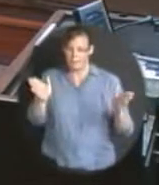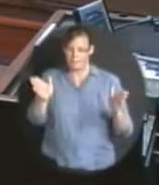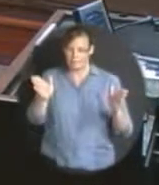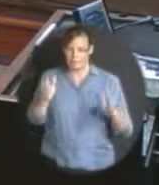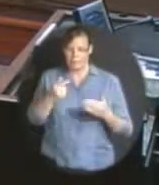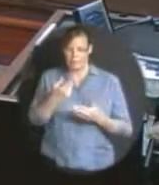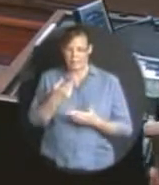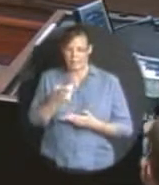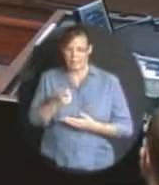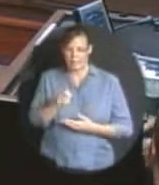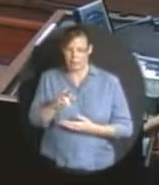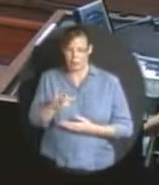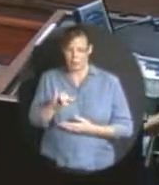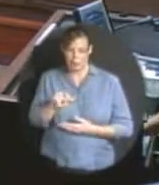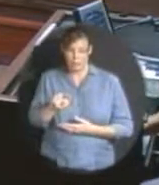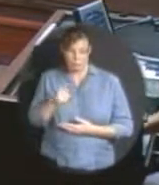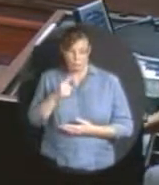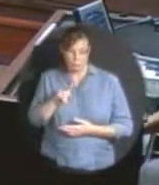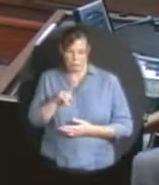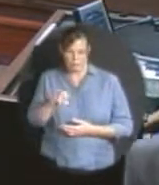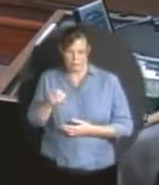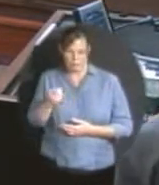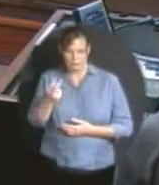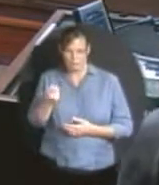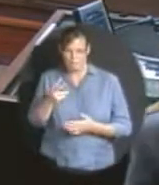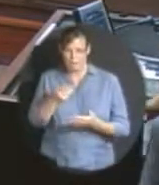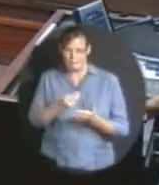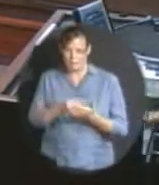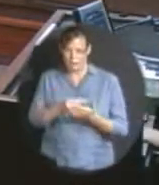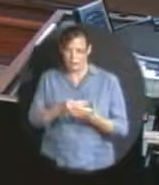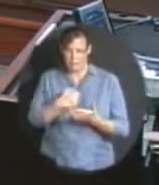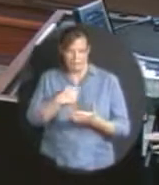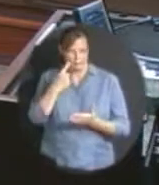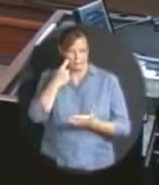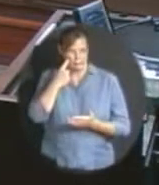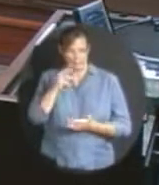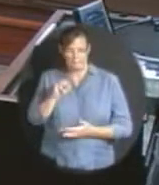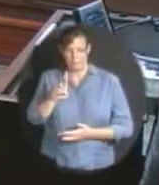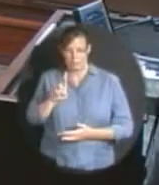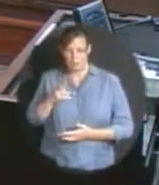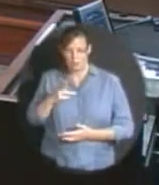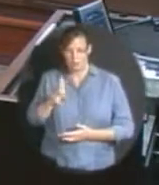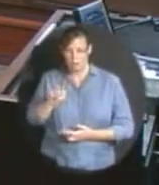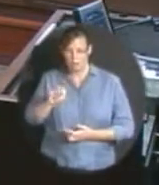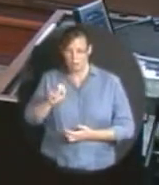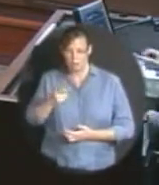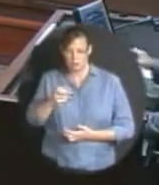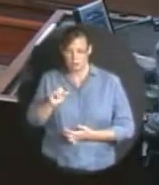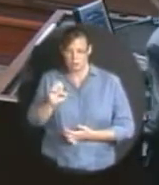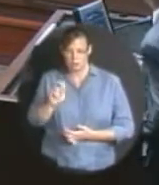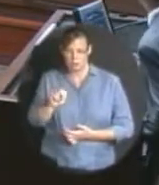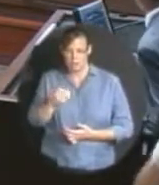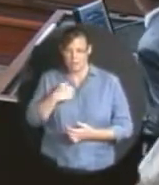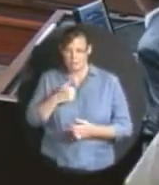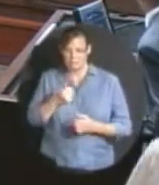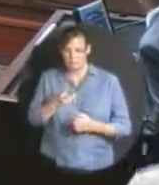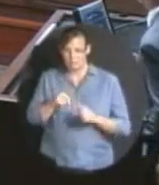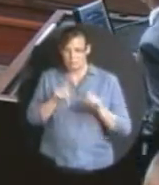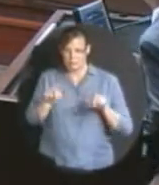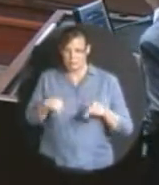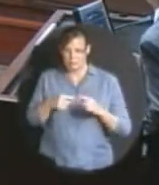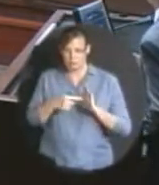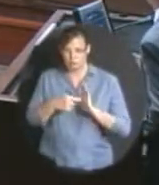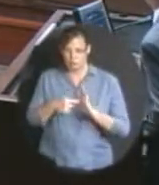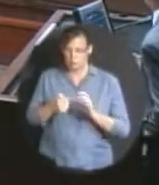hearing for the 2012-13 budget, and I believe Mr. Hutchinson has a couple of slides to show us. Good evening. Yes,